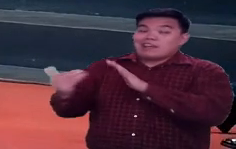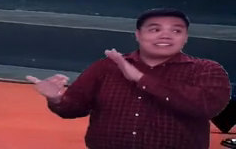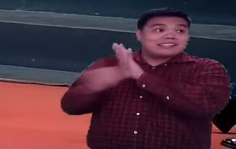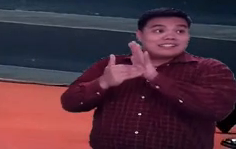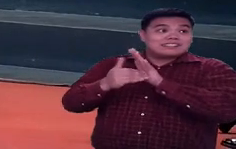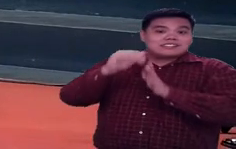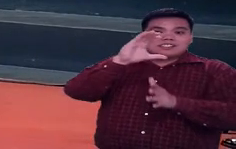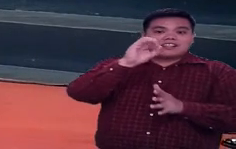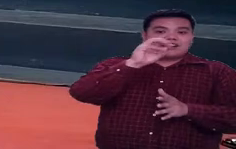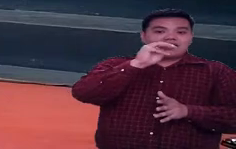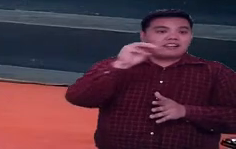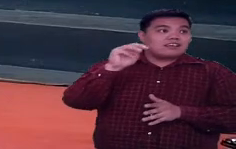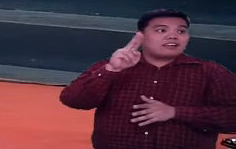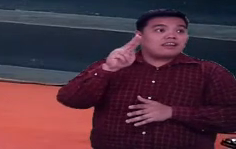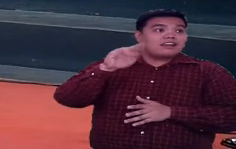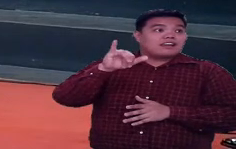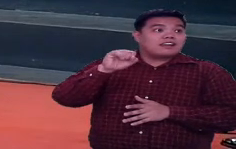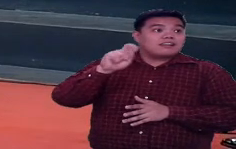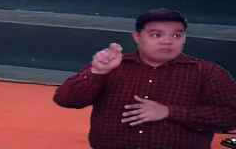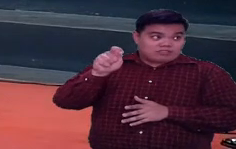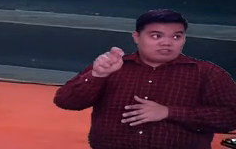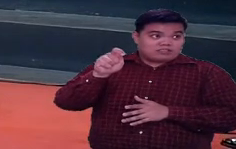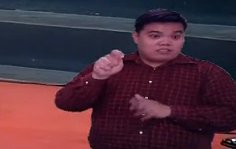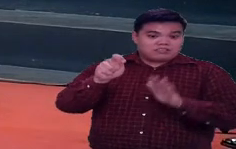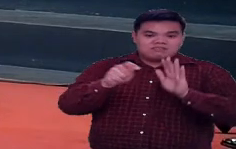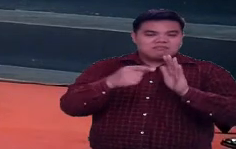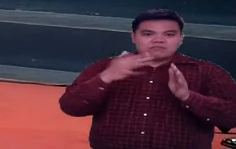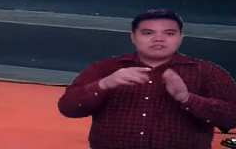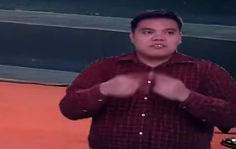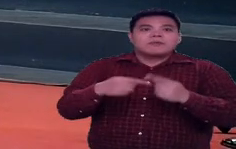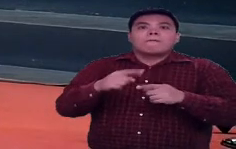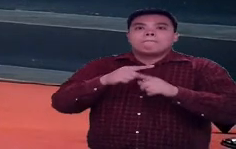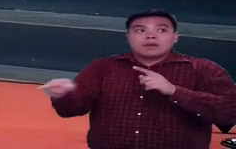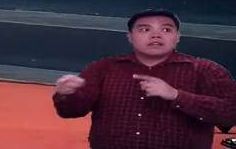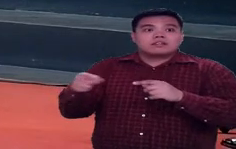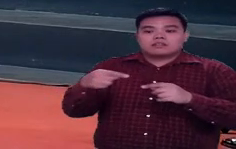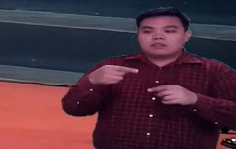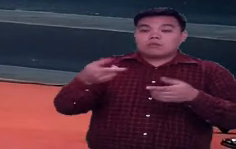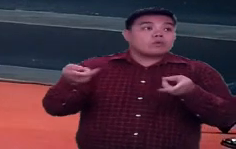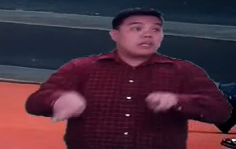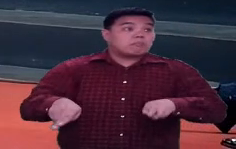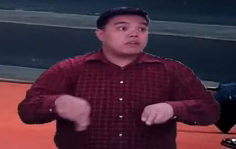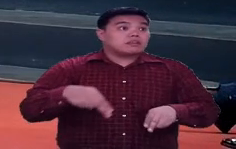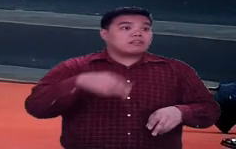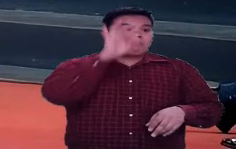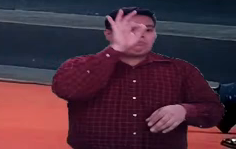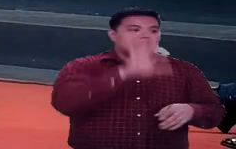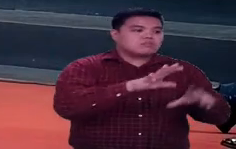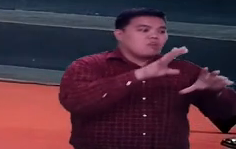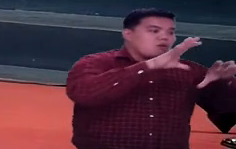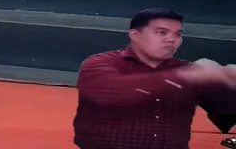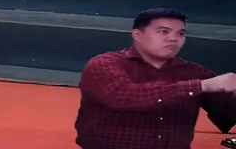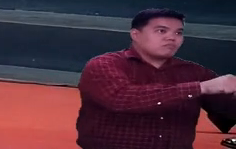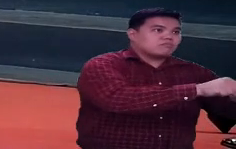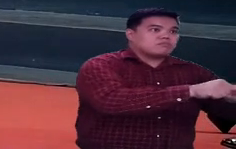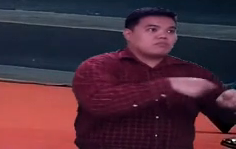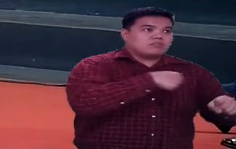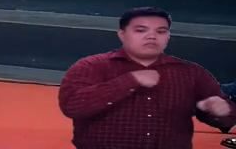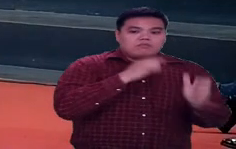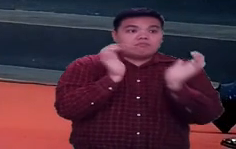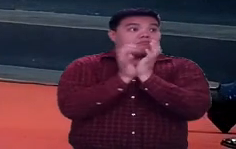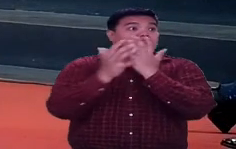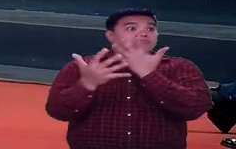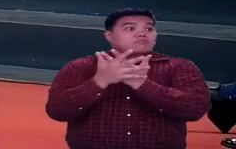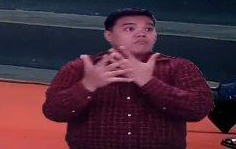against communism. But because he did that, he was arrested and put in prison. He had been